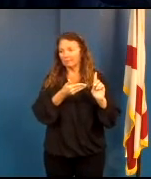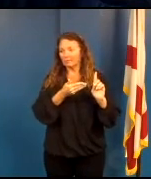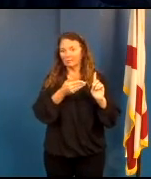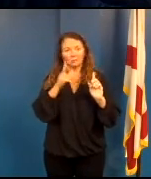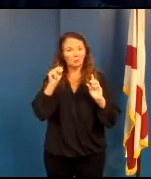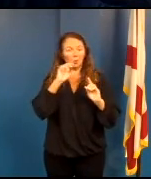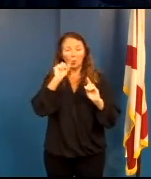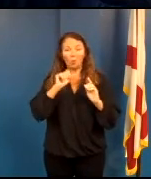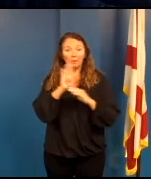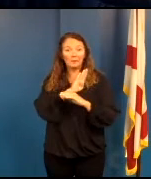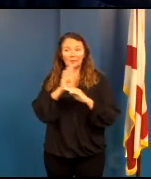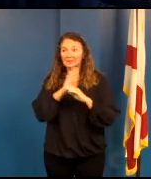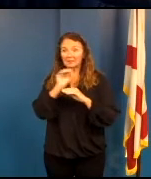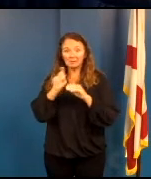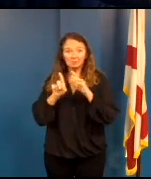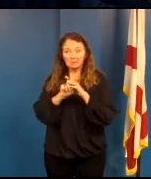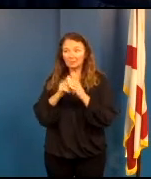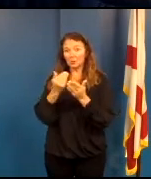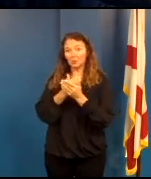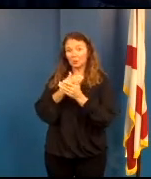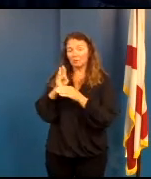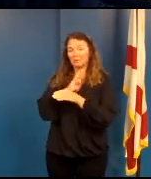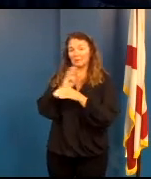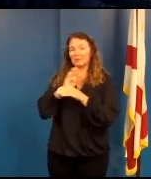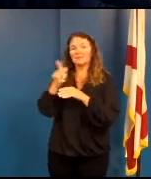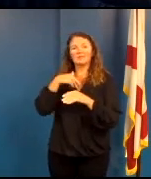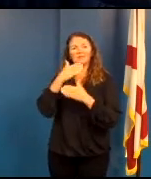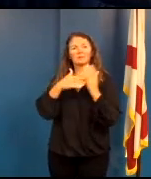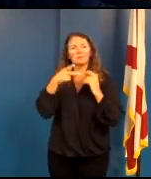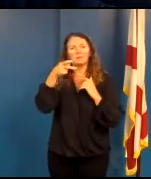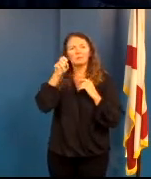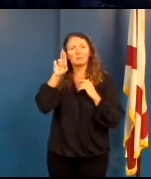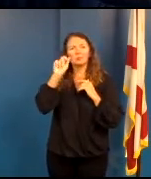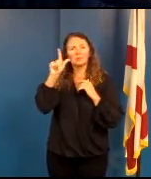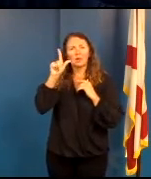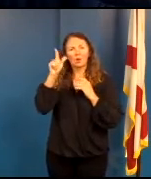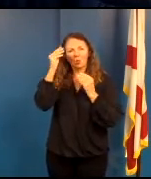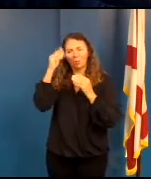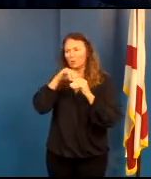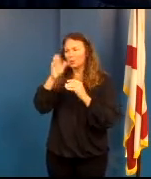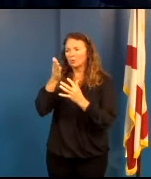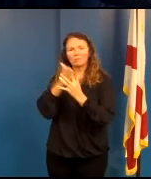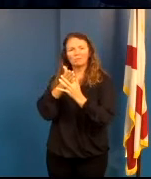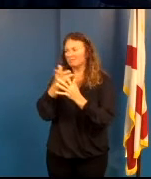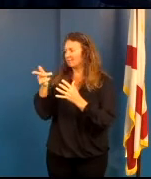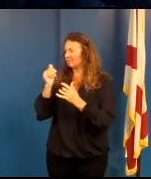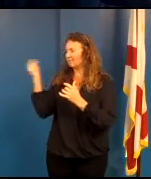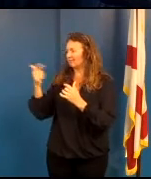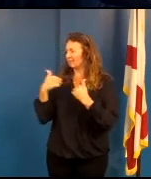We had no old business, new business. There was a personnel report in your packet.